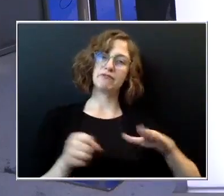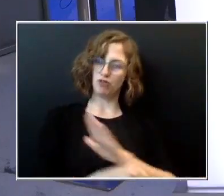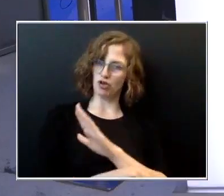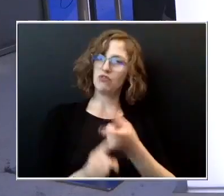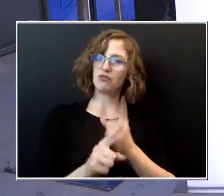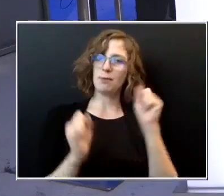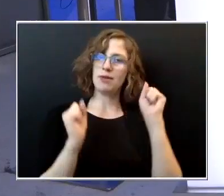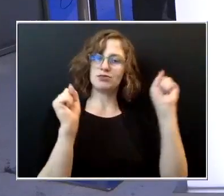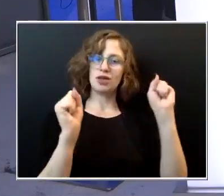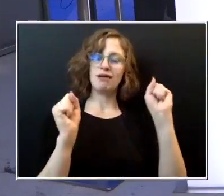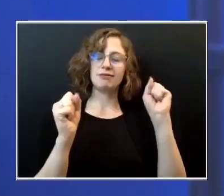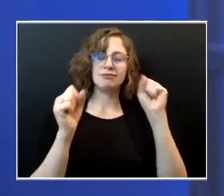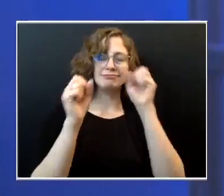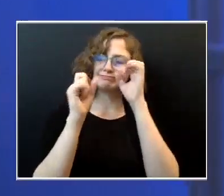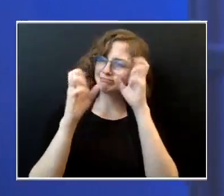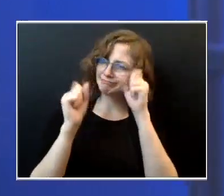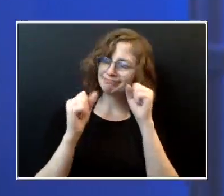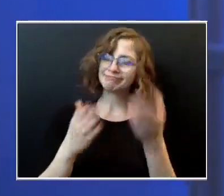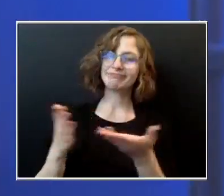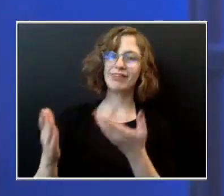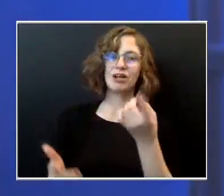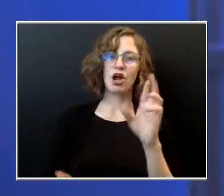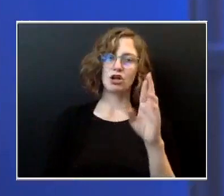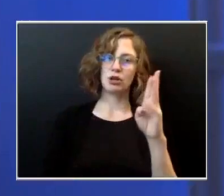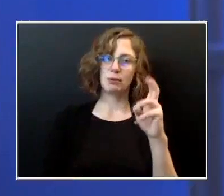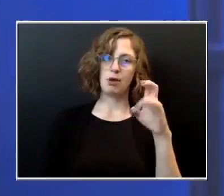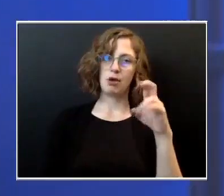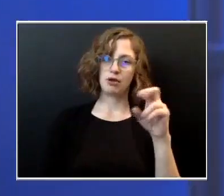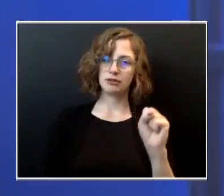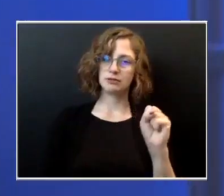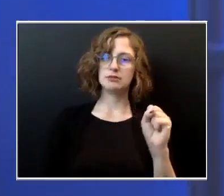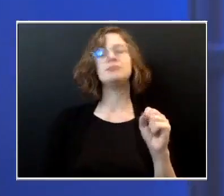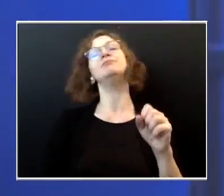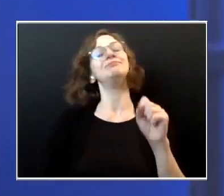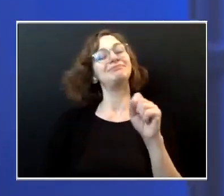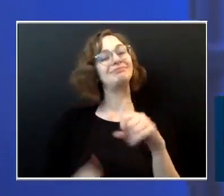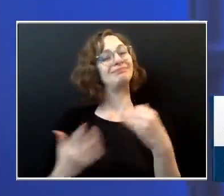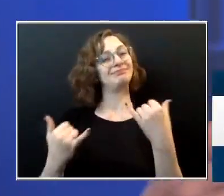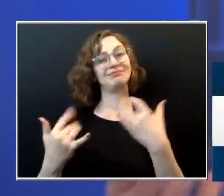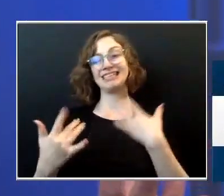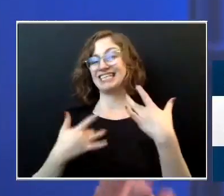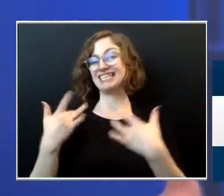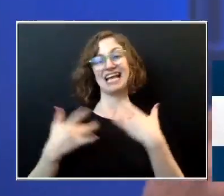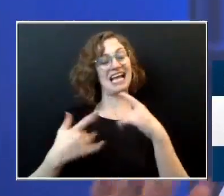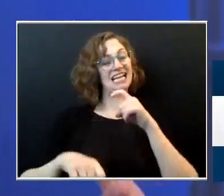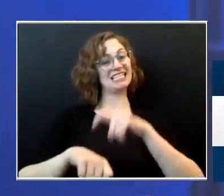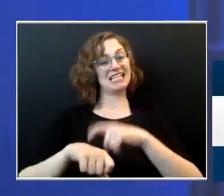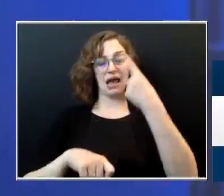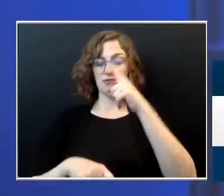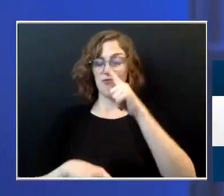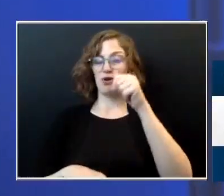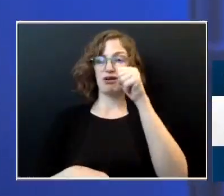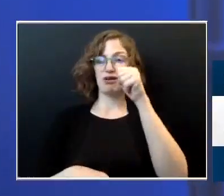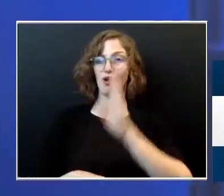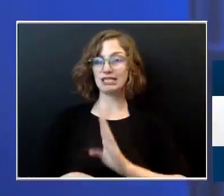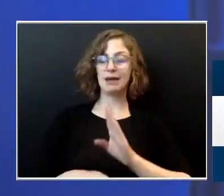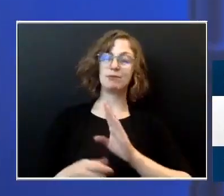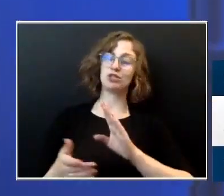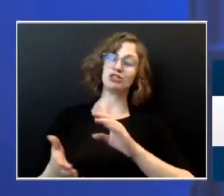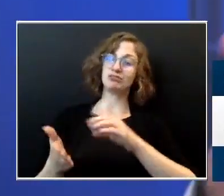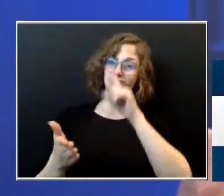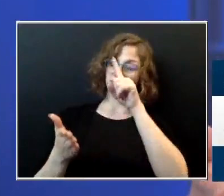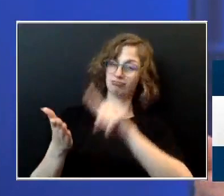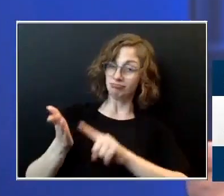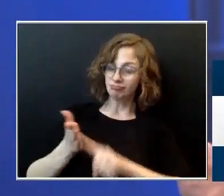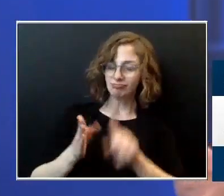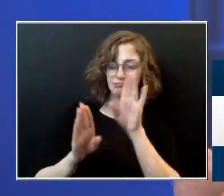Dr. Burns. Yeah, I'd just say it's a really exciting time for Alzheimer's disease research and sort of this focus on brain health. We've got